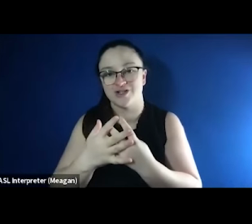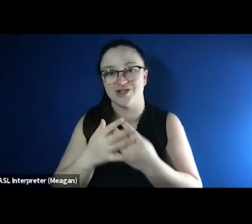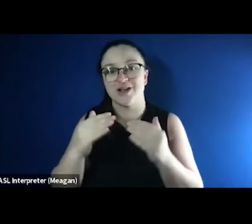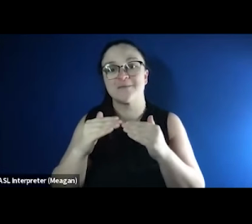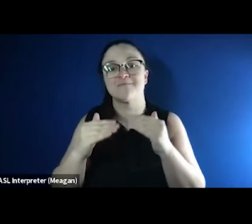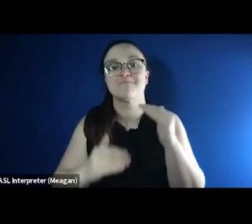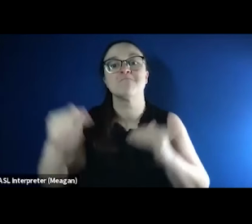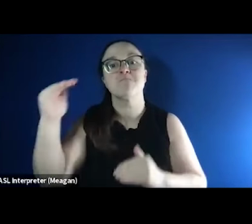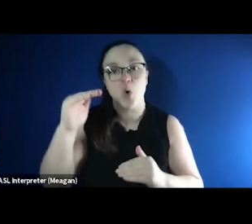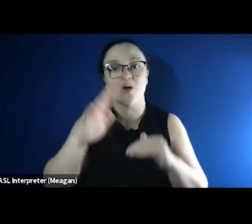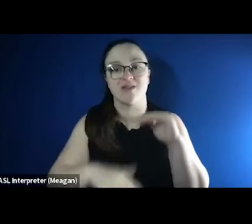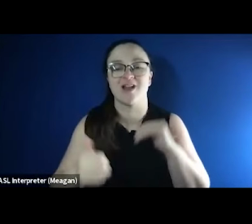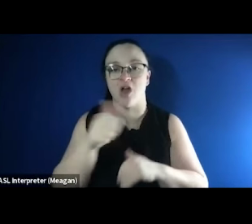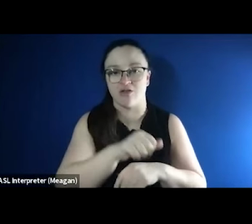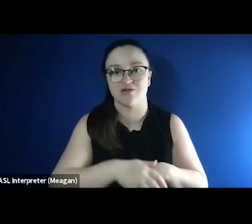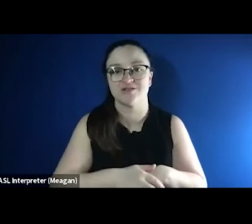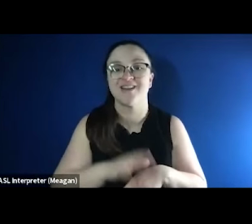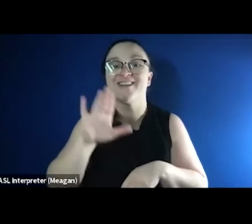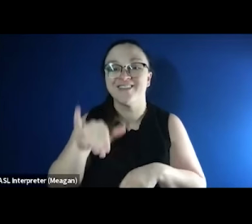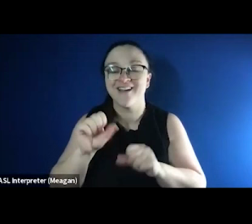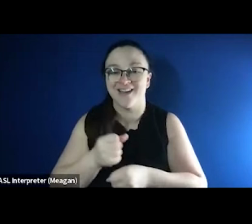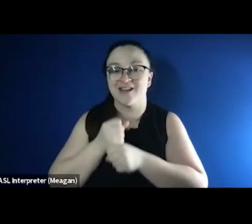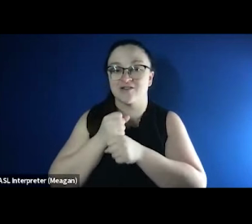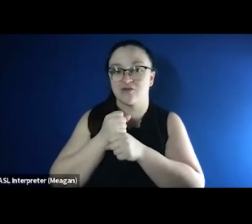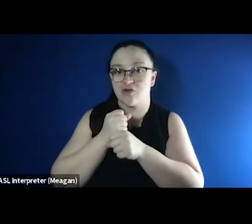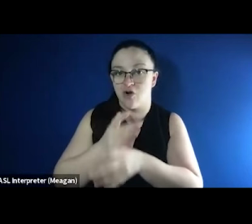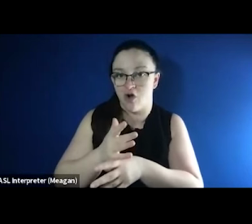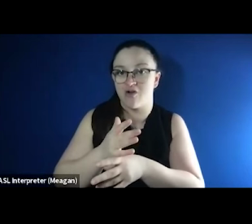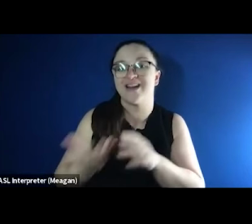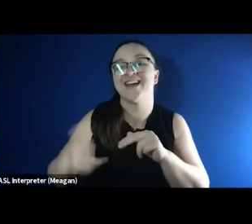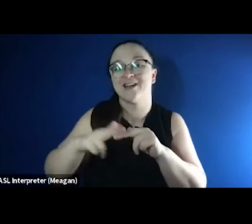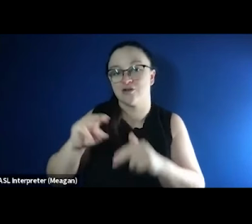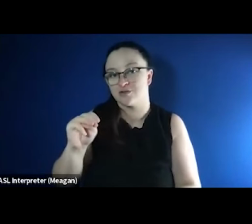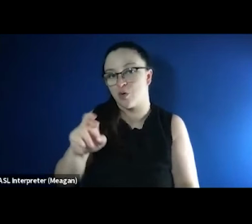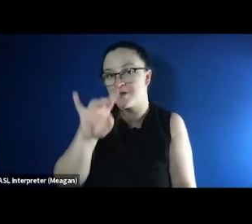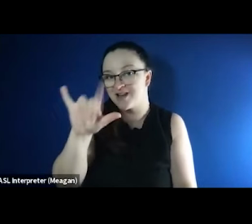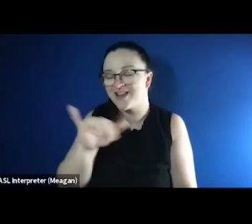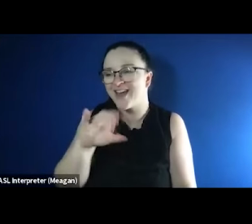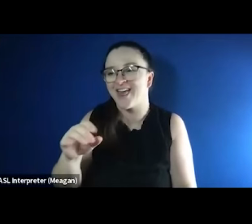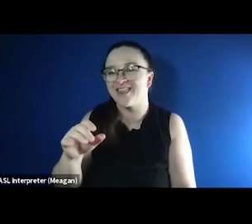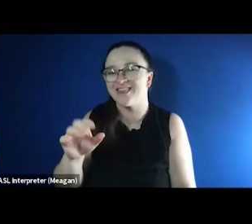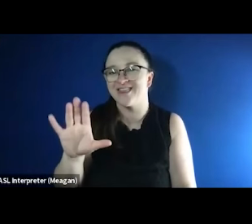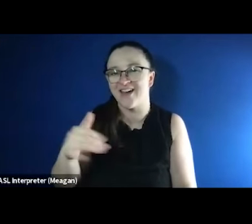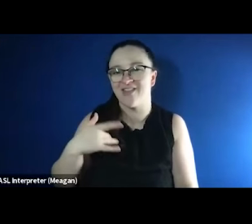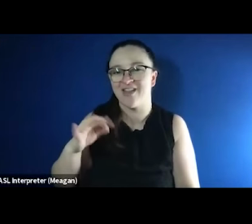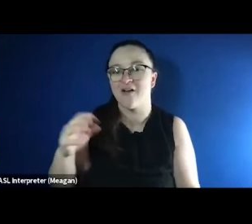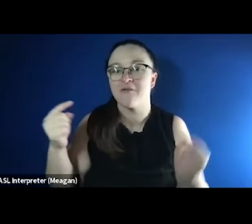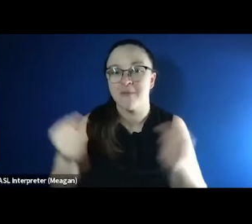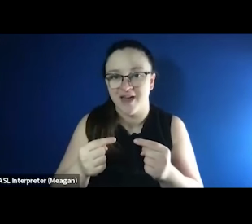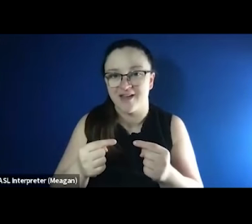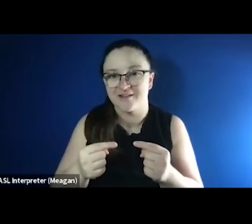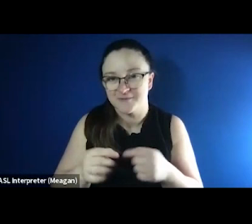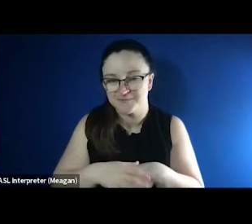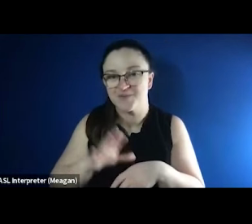and that that can drive increased morbidity and thus the perception of pain, which can have this sort of recursive effect on